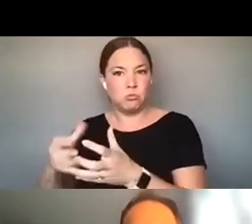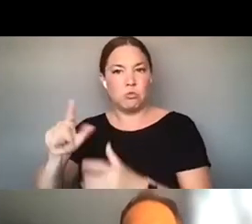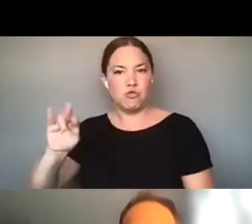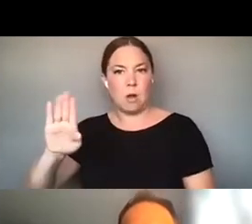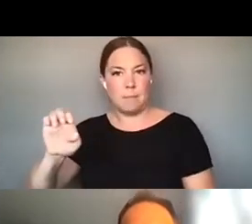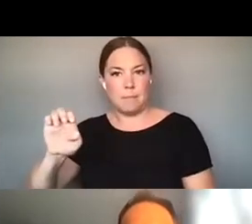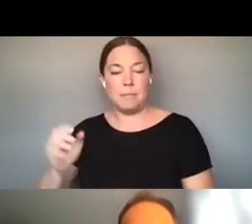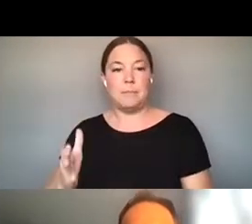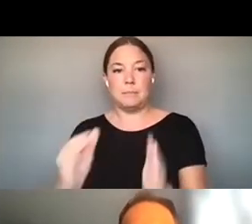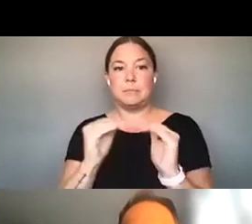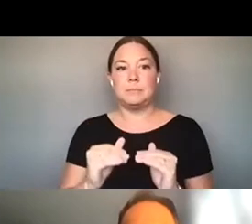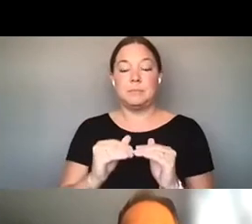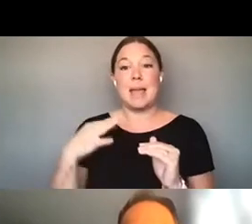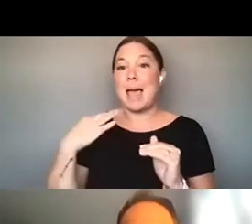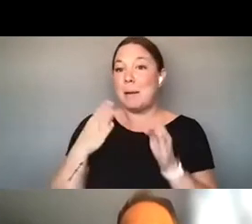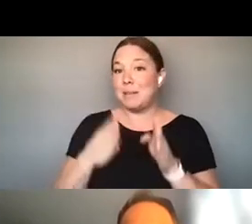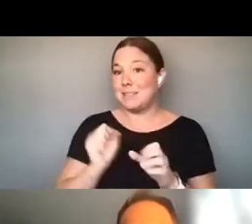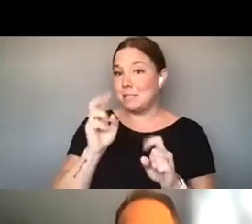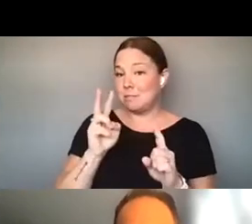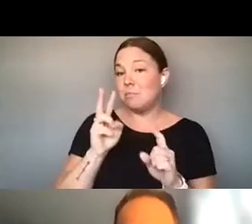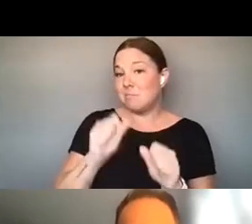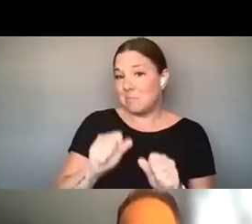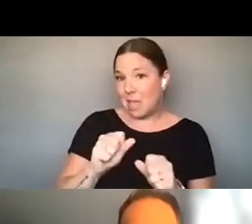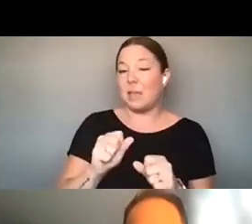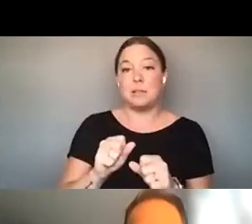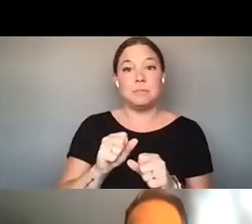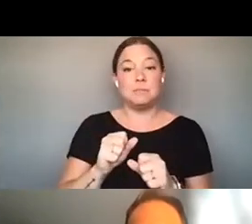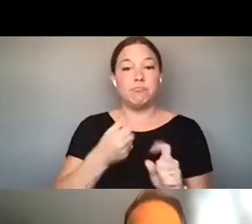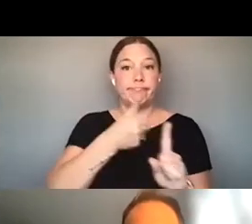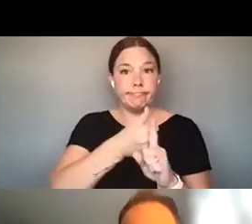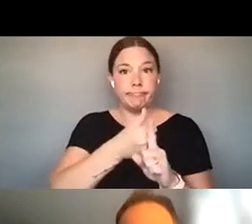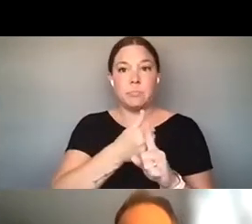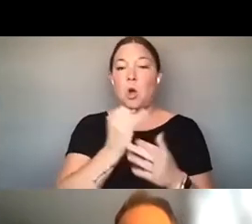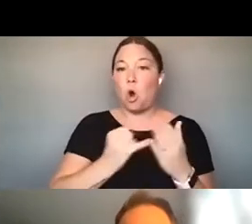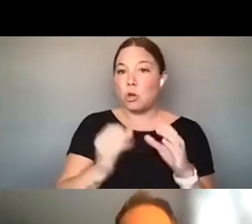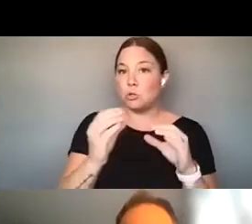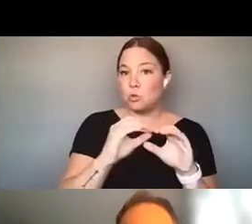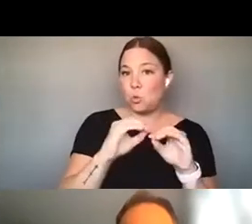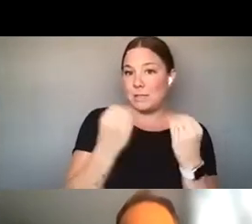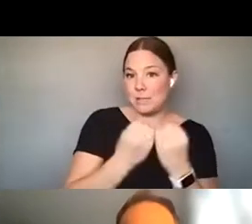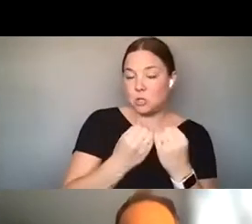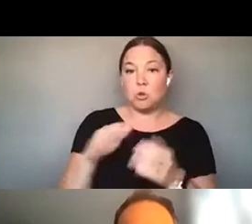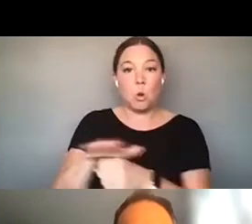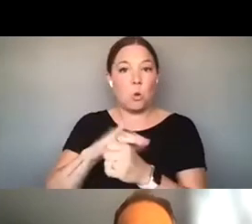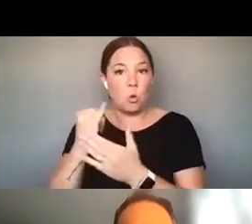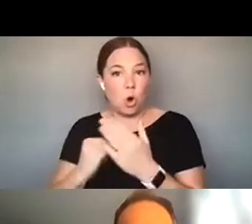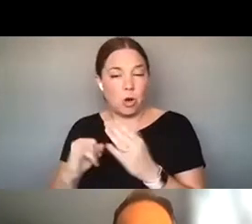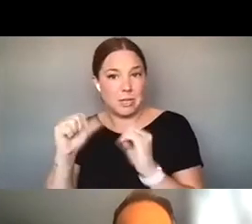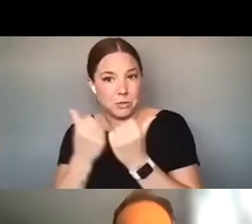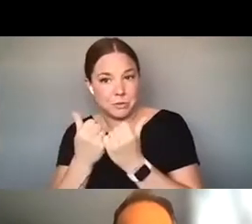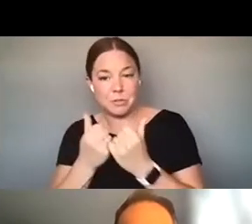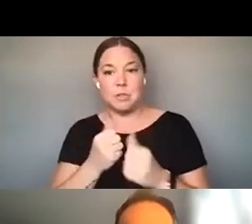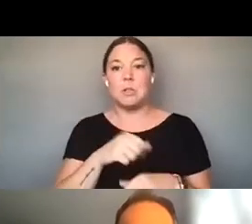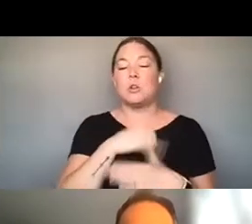include but are not limited to arts organizations, local arts agencies, arts service